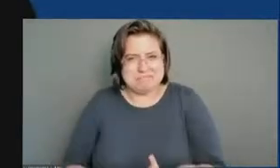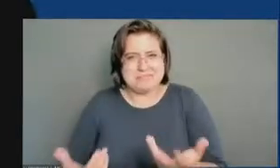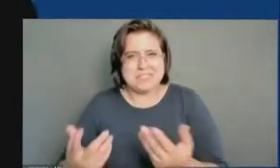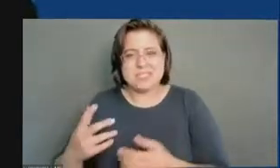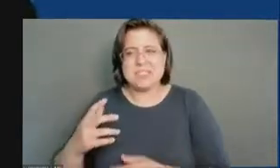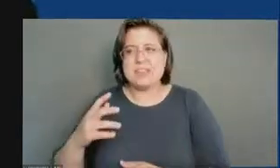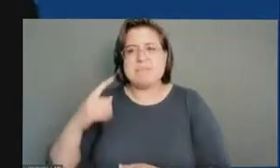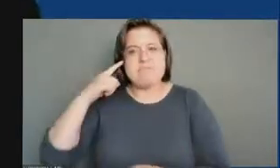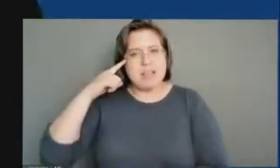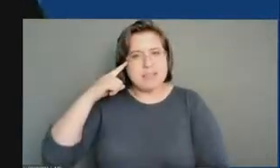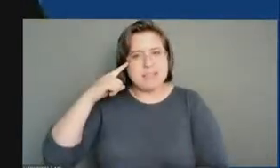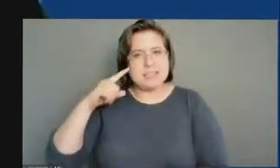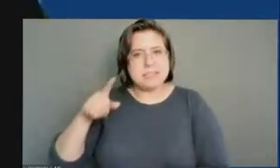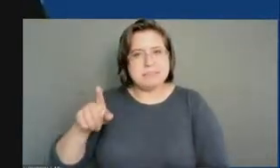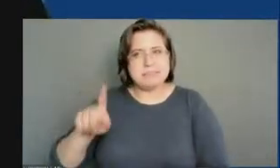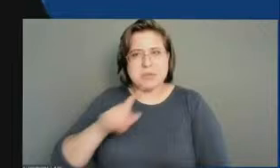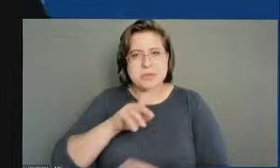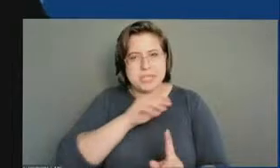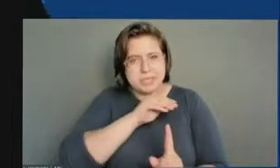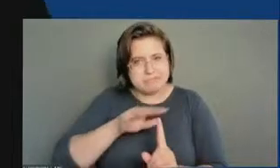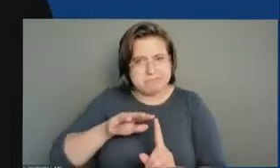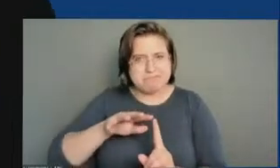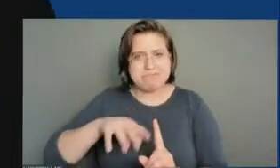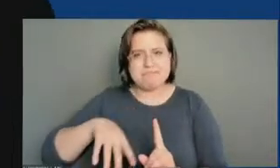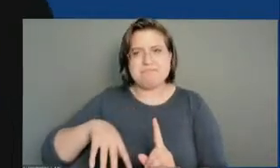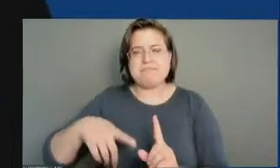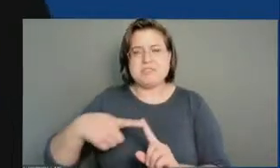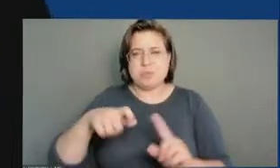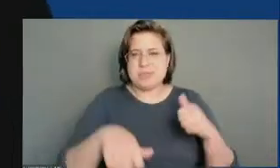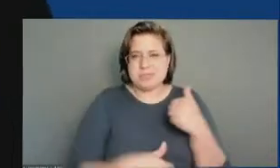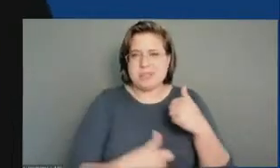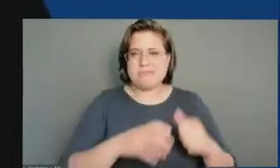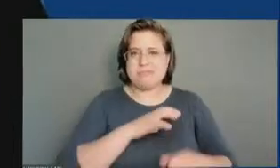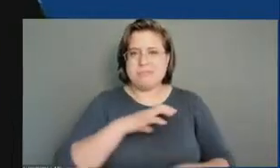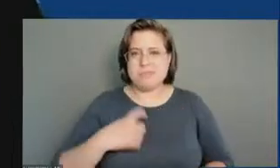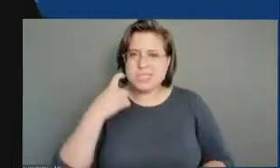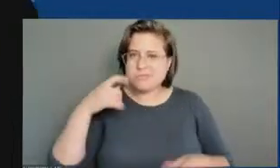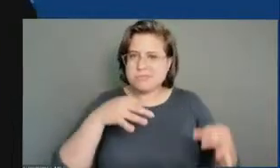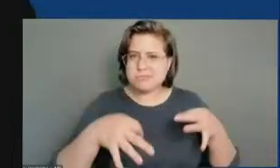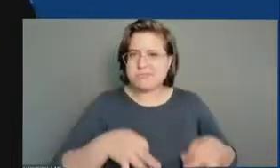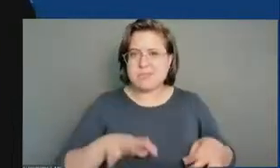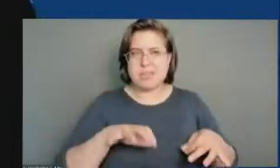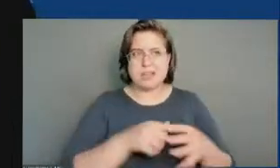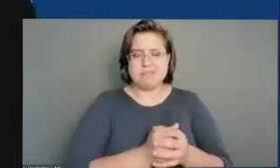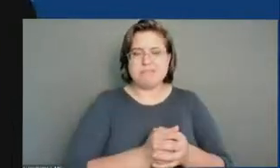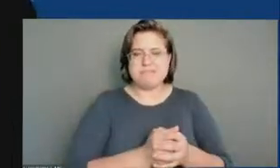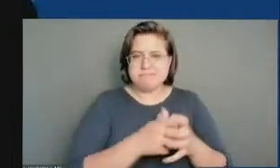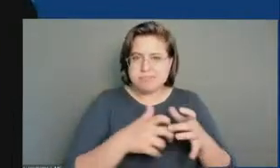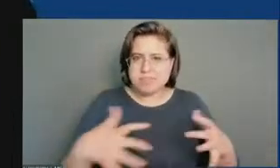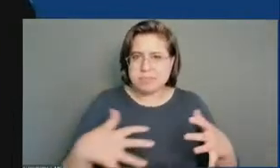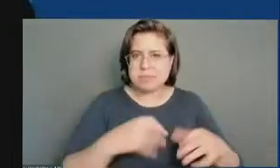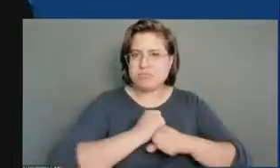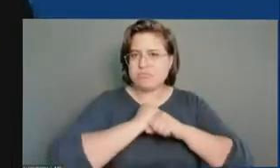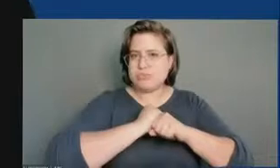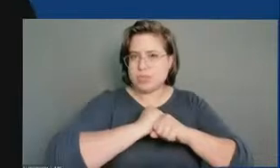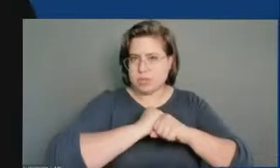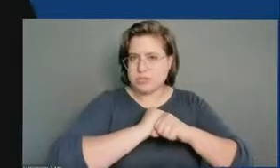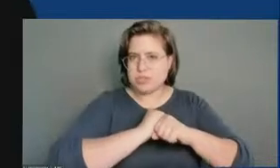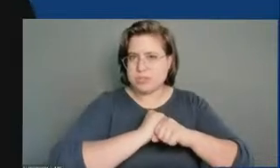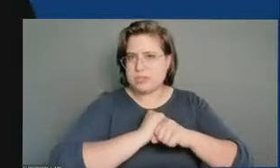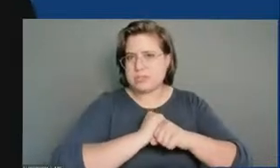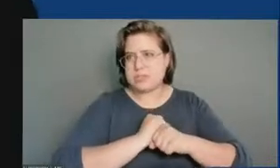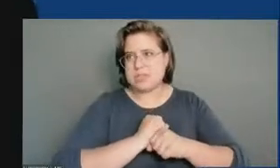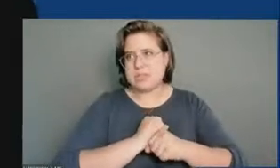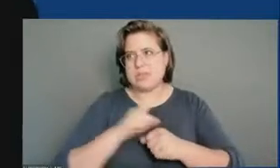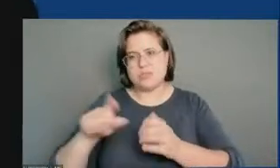the highlights done by the subcommittee on expanding protections really highlights that employers